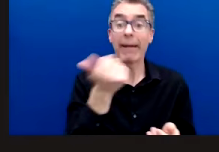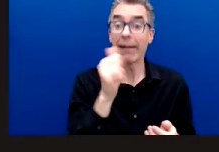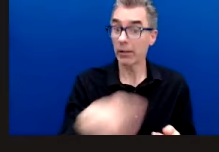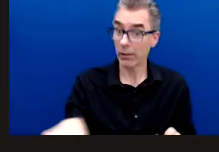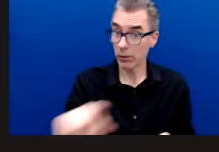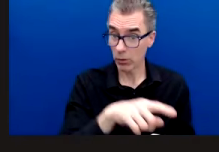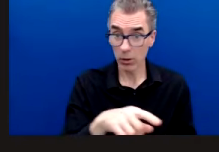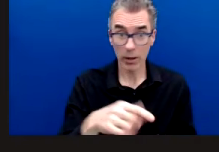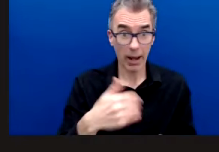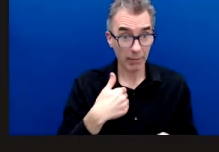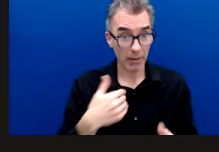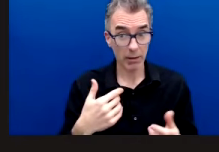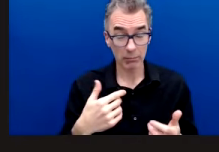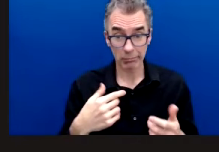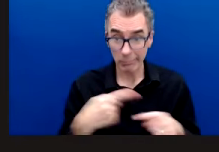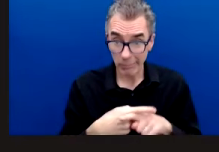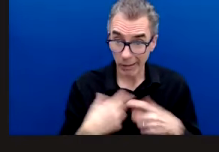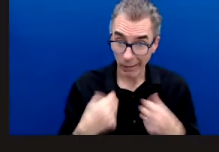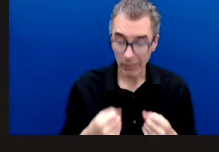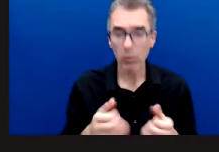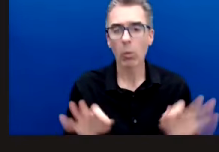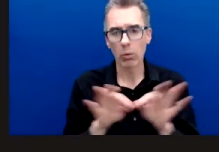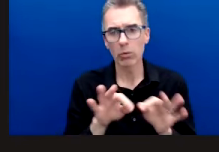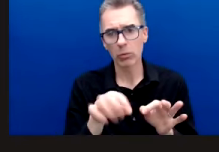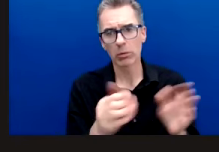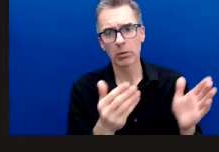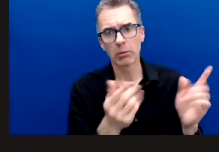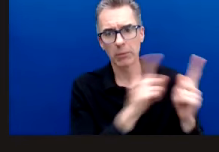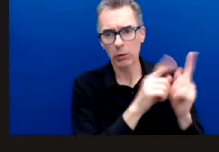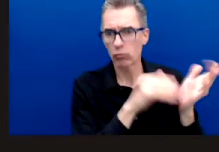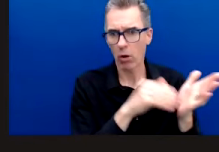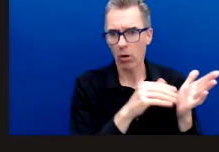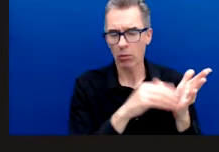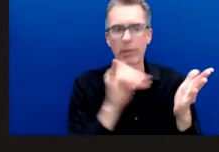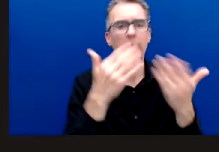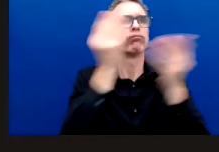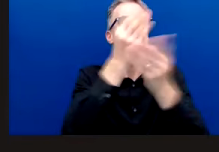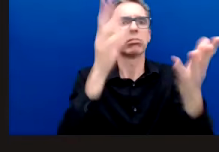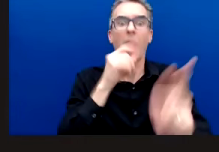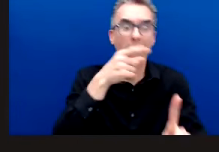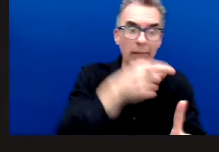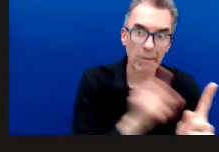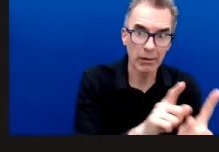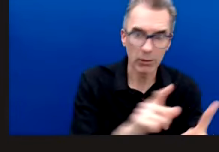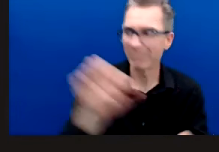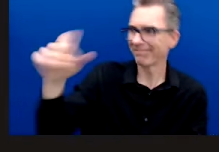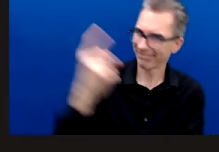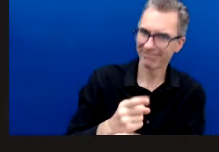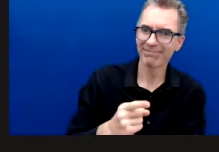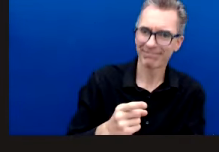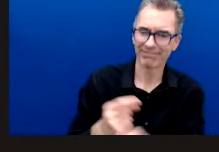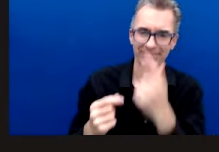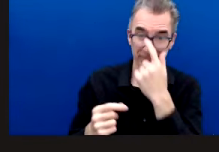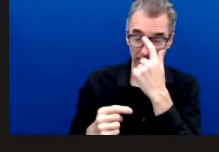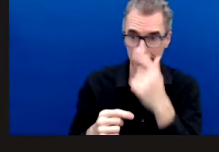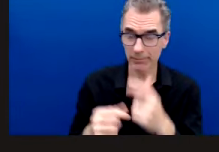to have issues with this, you need to talk to your medical. Yeah, And not, and definitely. leave it at that. So Yeah, they like can if you want to apply be, that. yeah, if